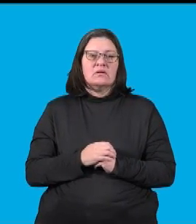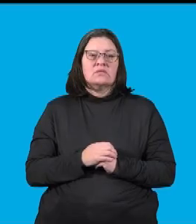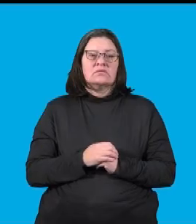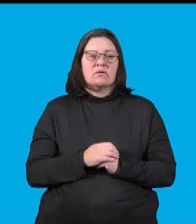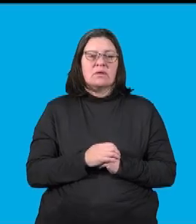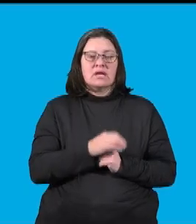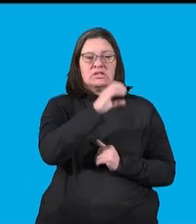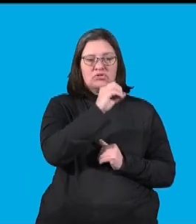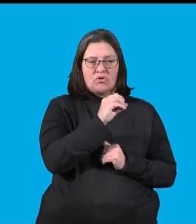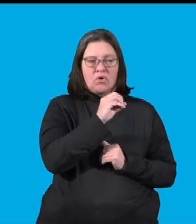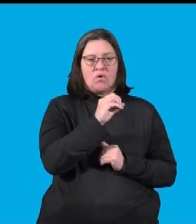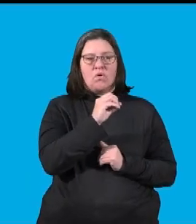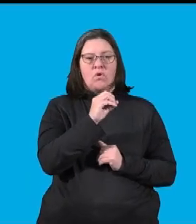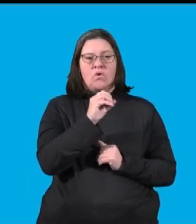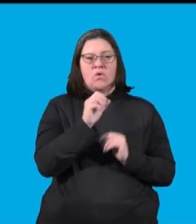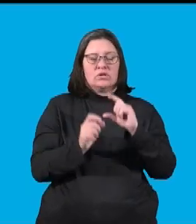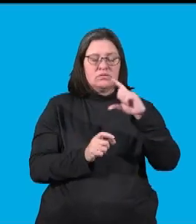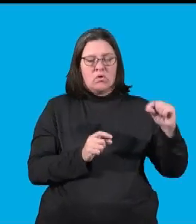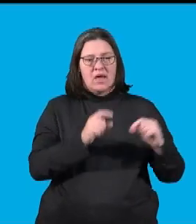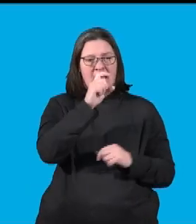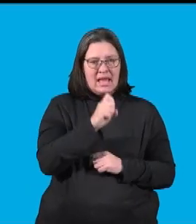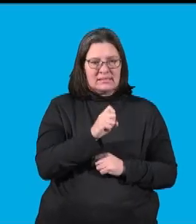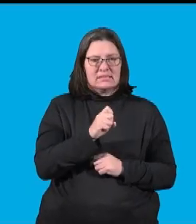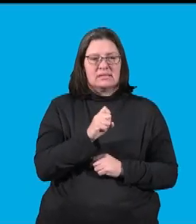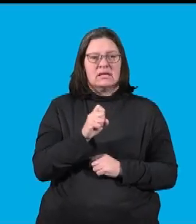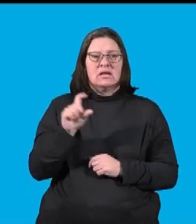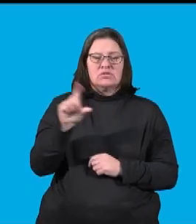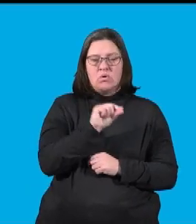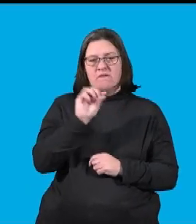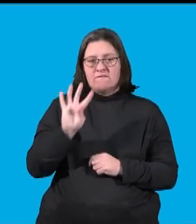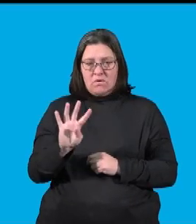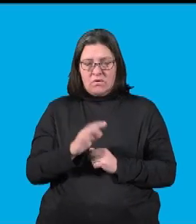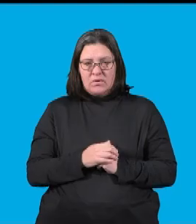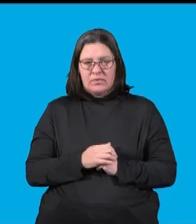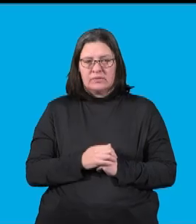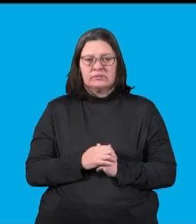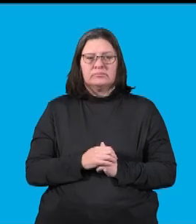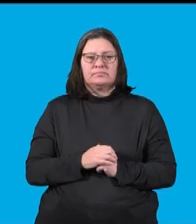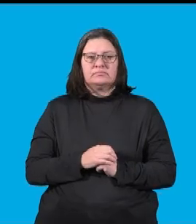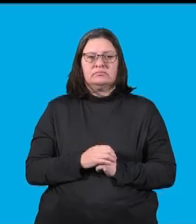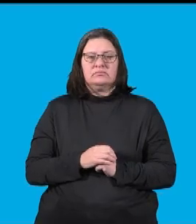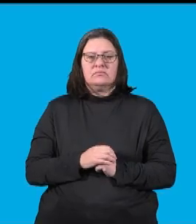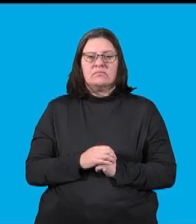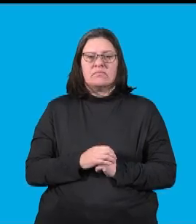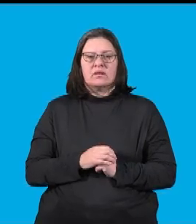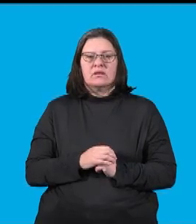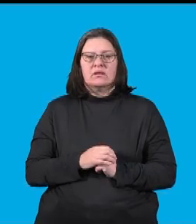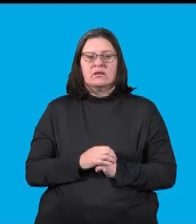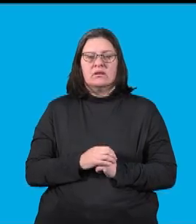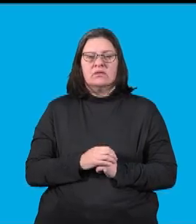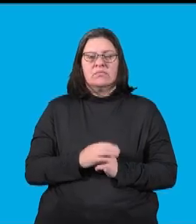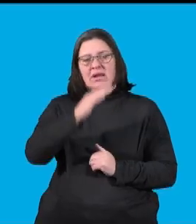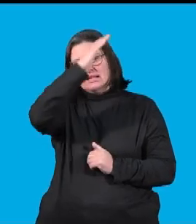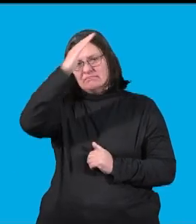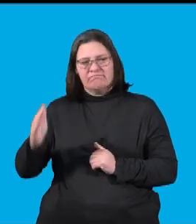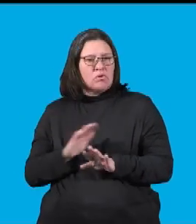portion, for x greater than 4, you will see that your y value there is much bigger than the y value there. So at this portion, your graph is doing that. It's